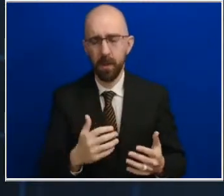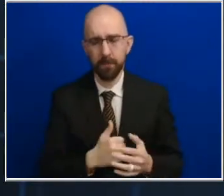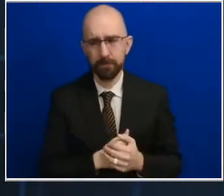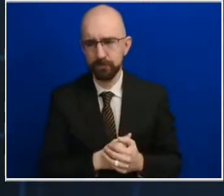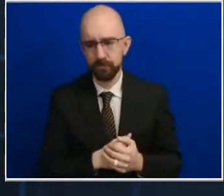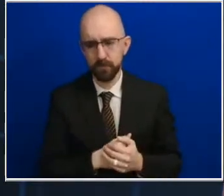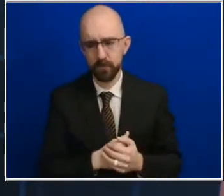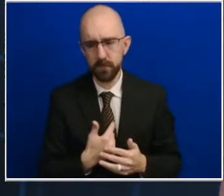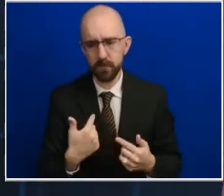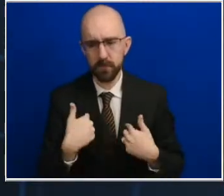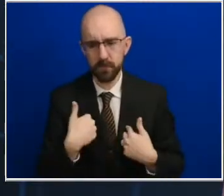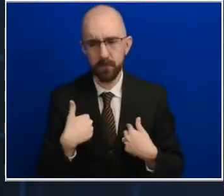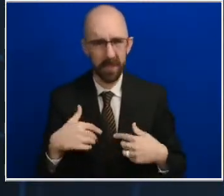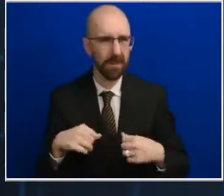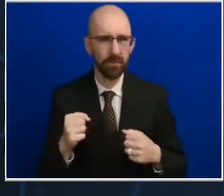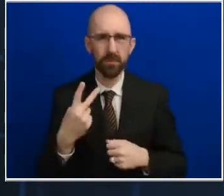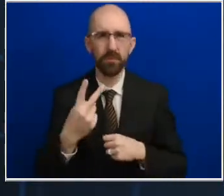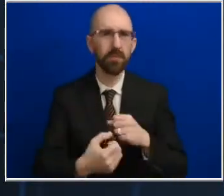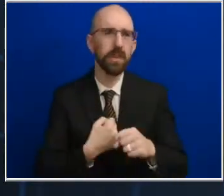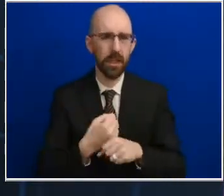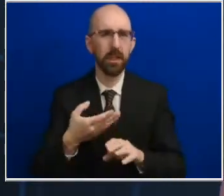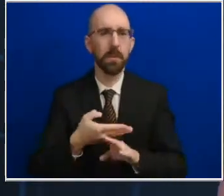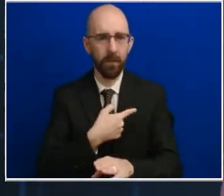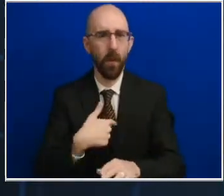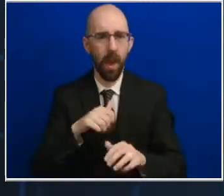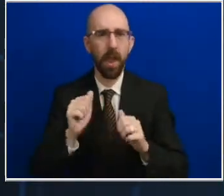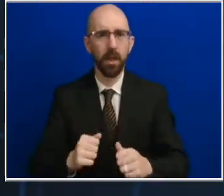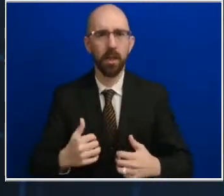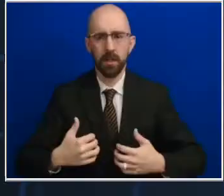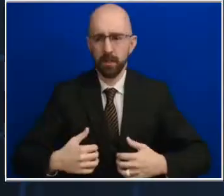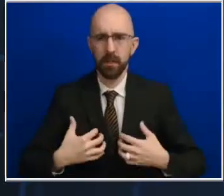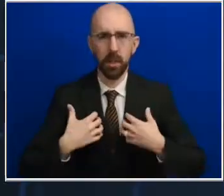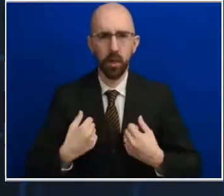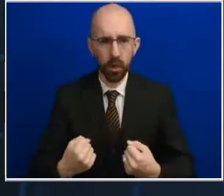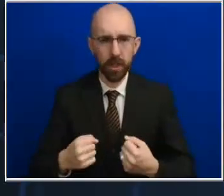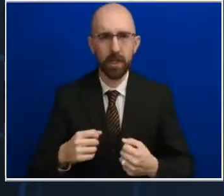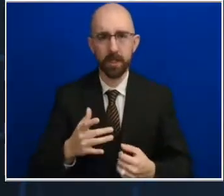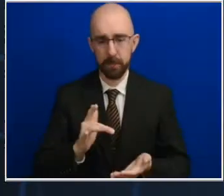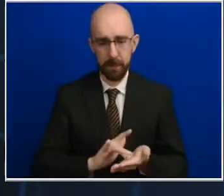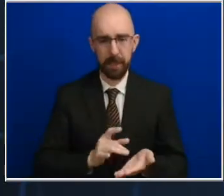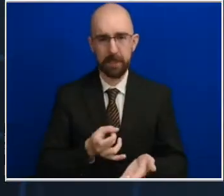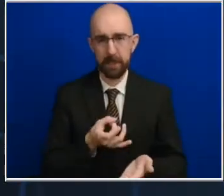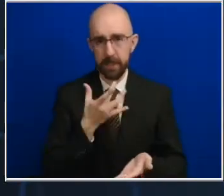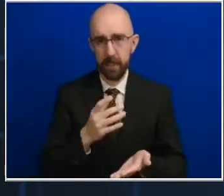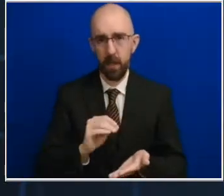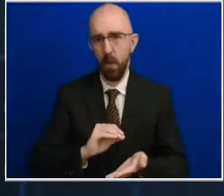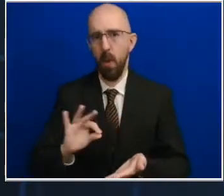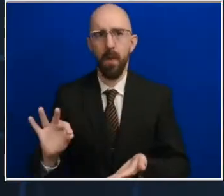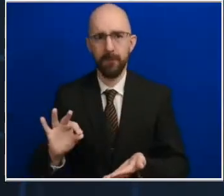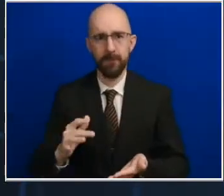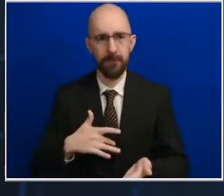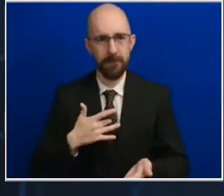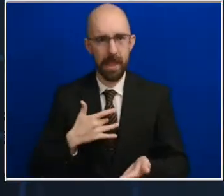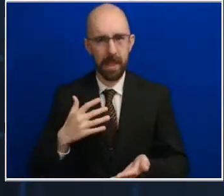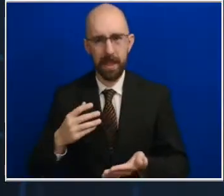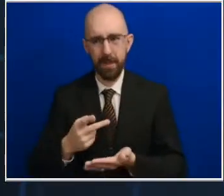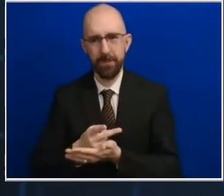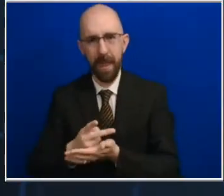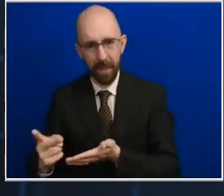it took me 2 years before I could gather the courage to get off of my medications through the fear of being a failure and through the fear